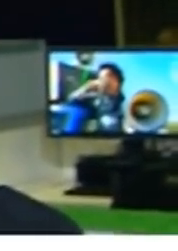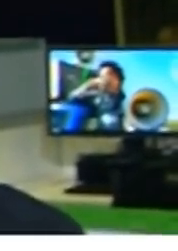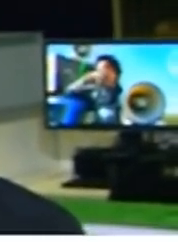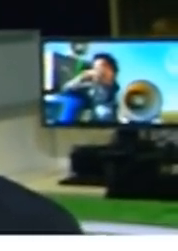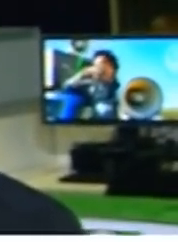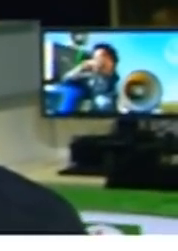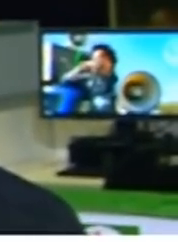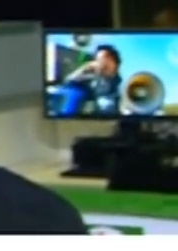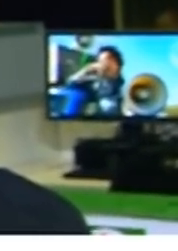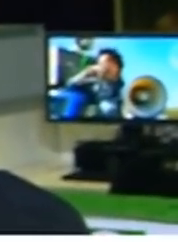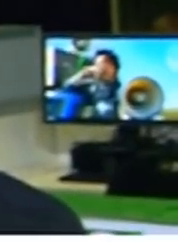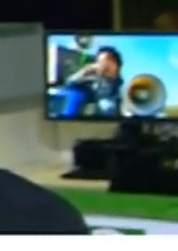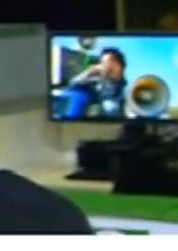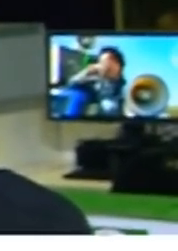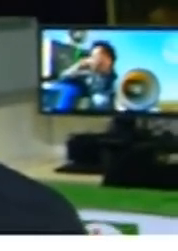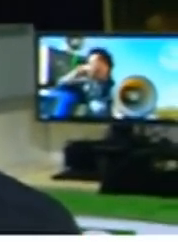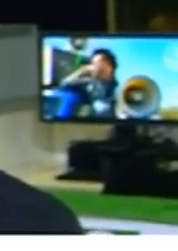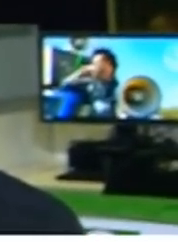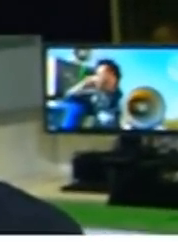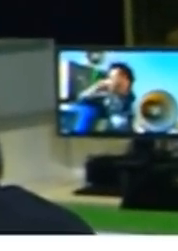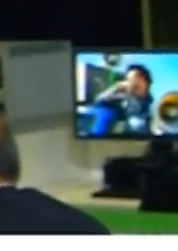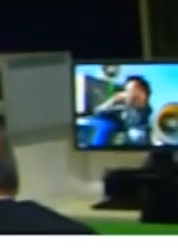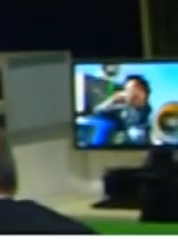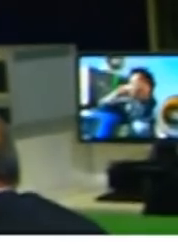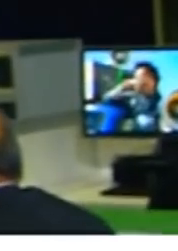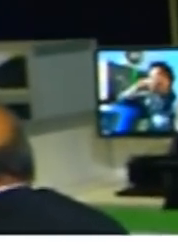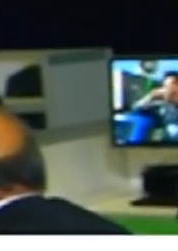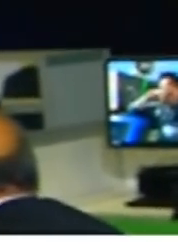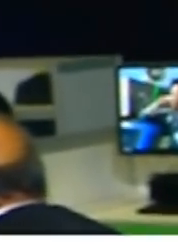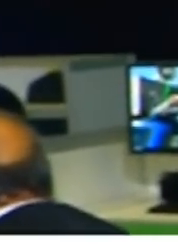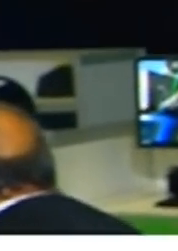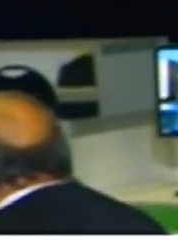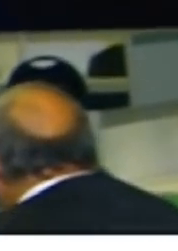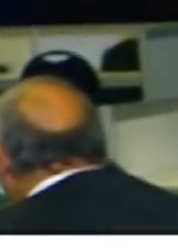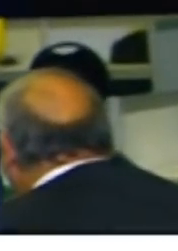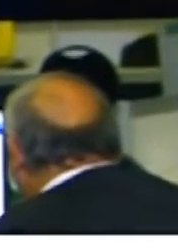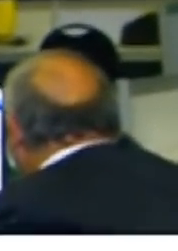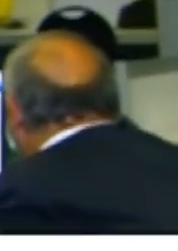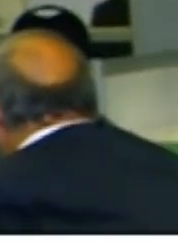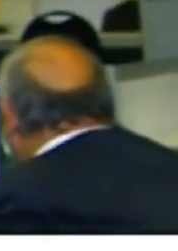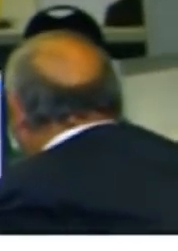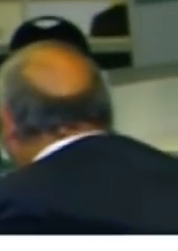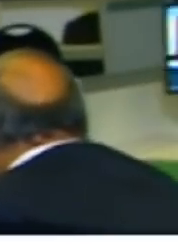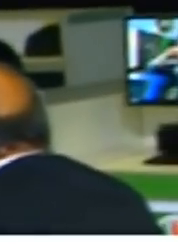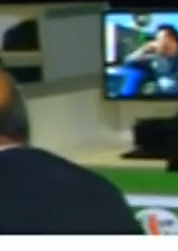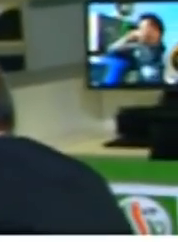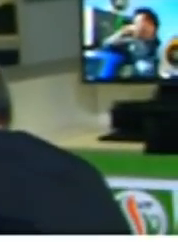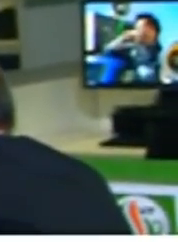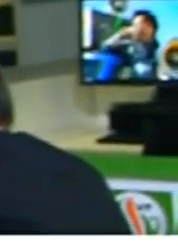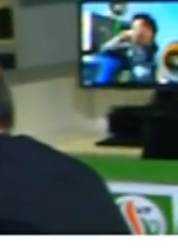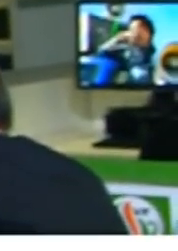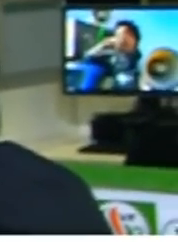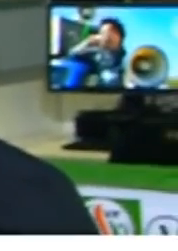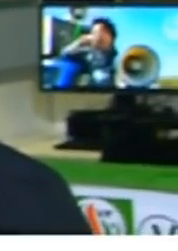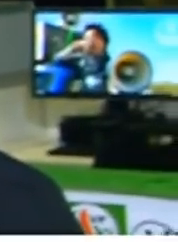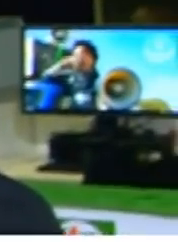and try and fix our house. But for now, let's go to the people. And I think our people, especially the volunteers, the